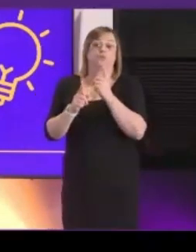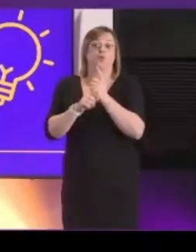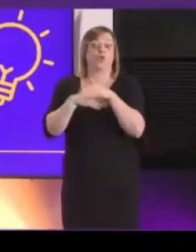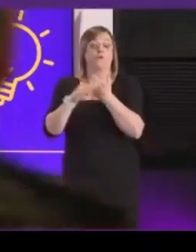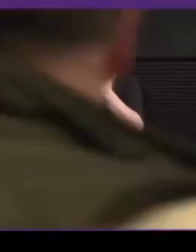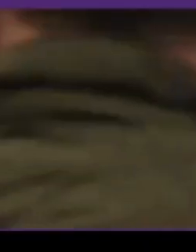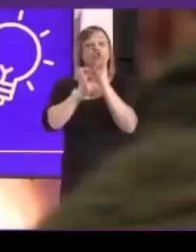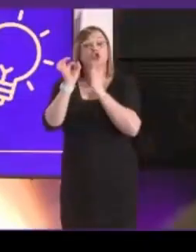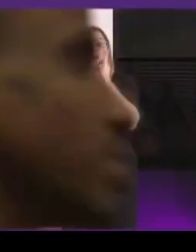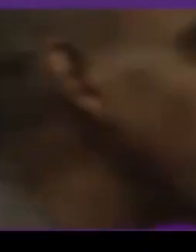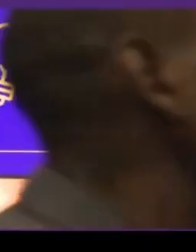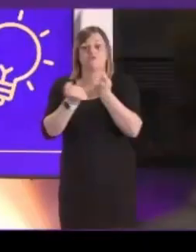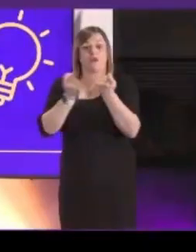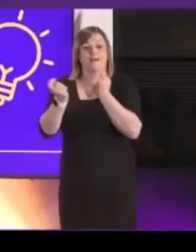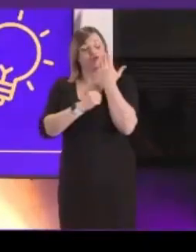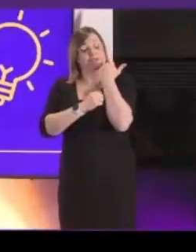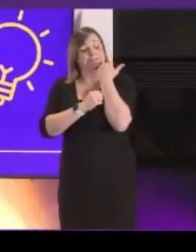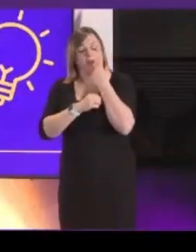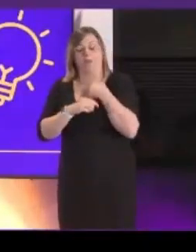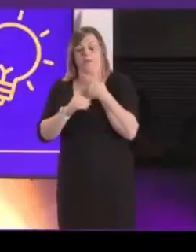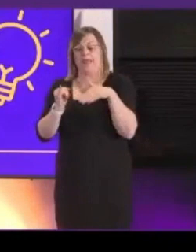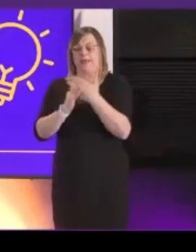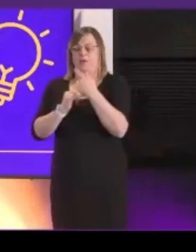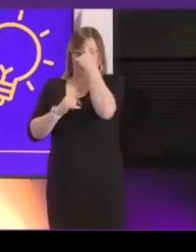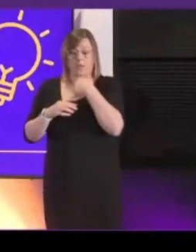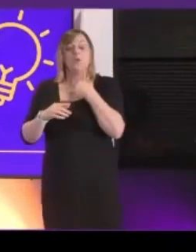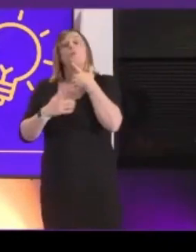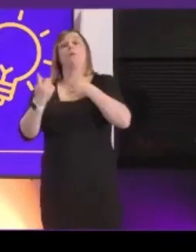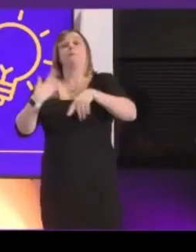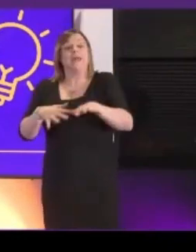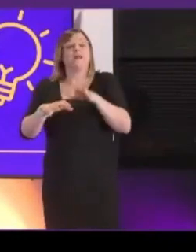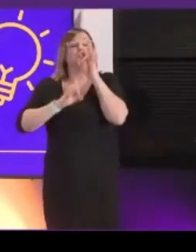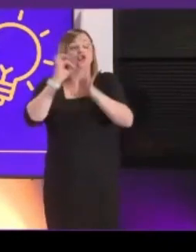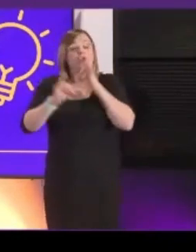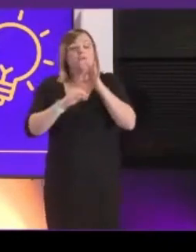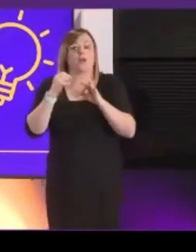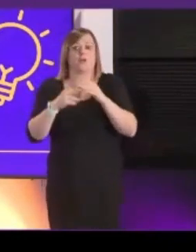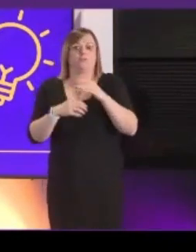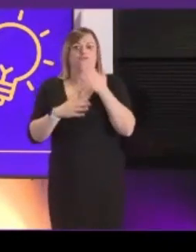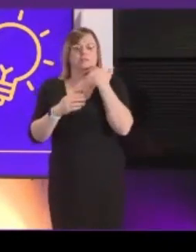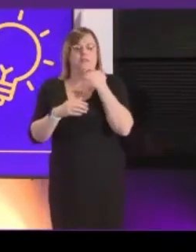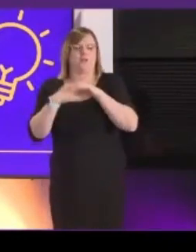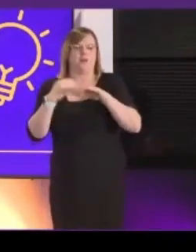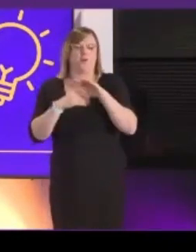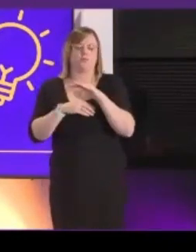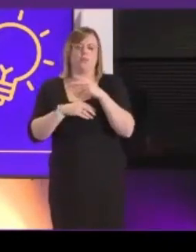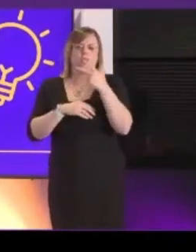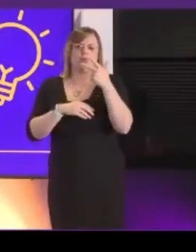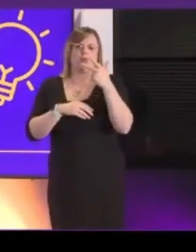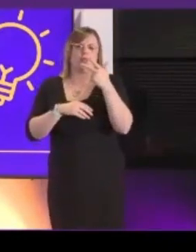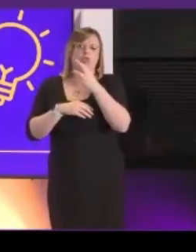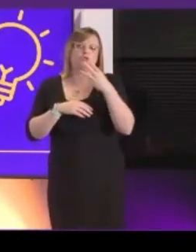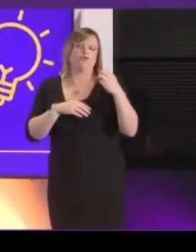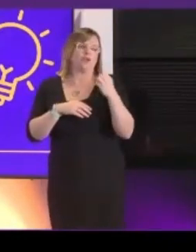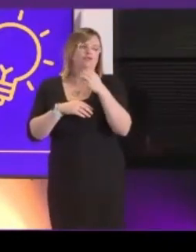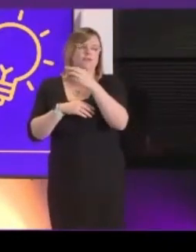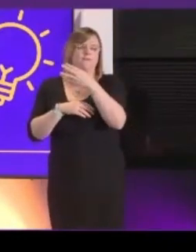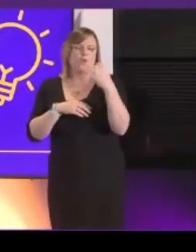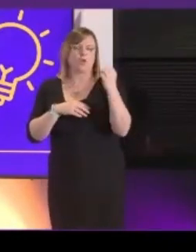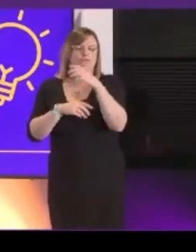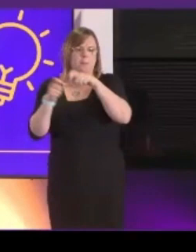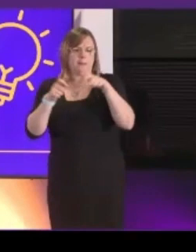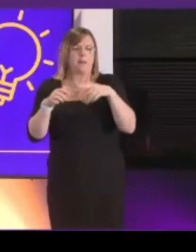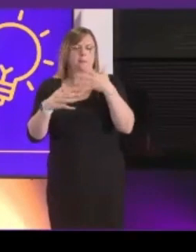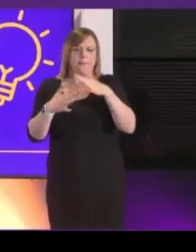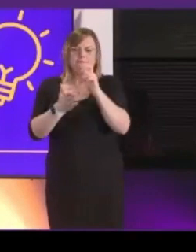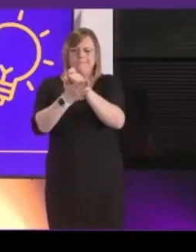And right at the end there, I was just thinking about this. We ran a survey recently, about 300 or 400 people filled it in across accessibility. I think there are two types